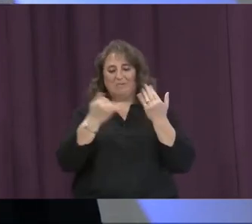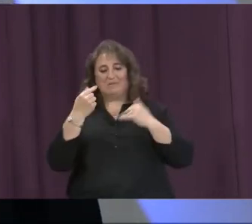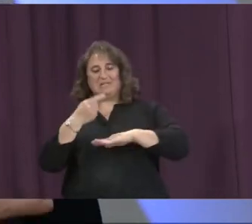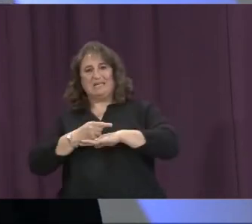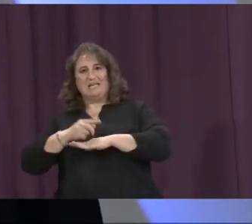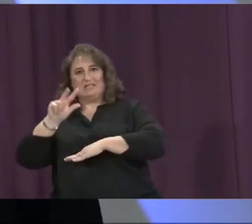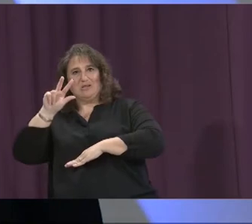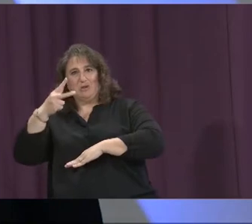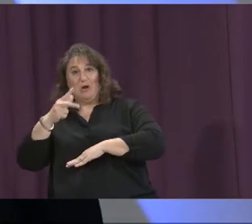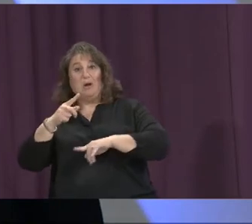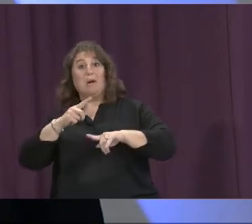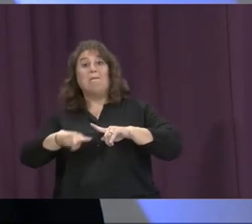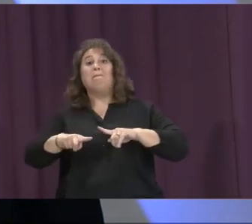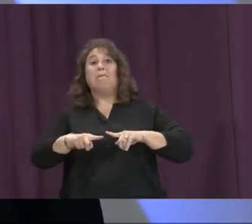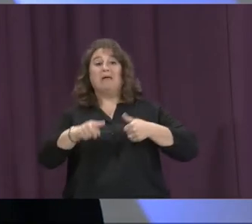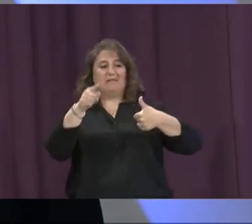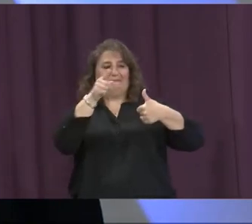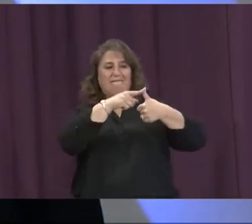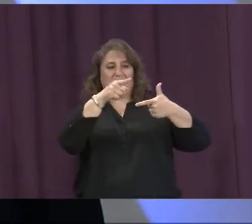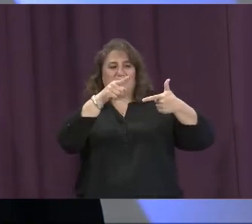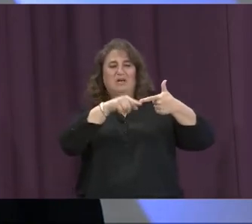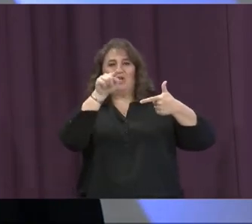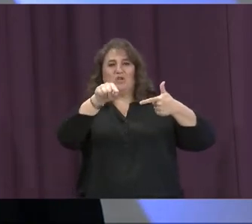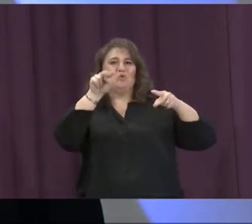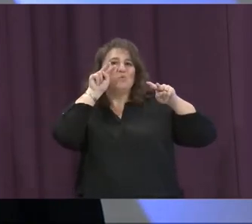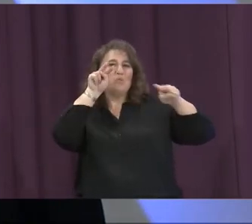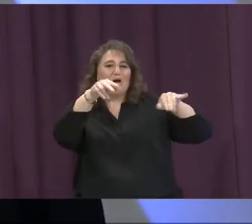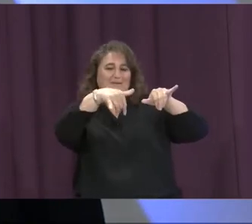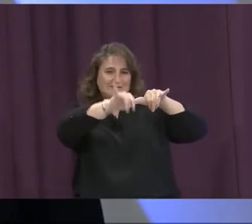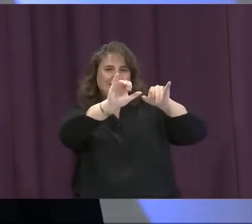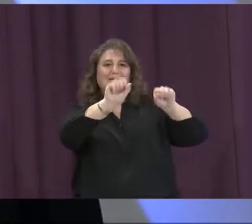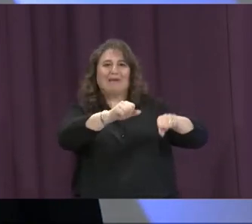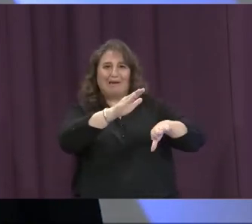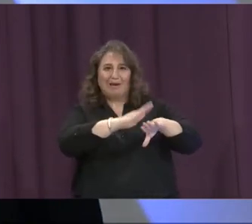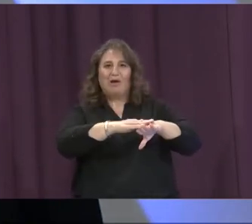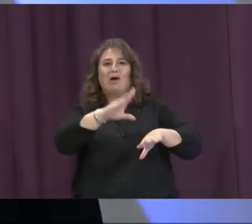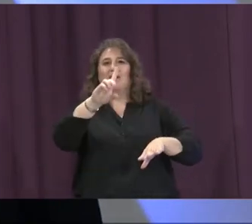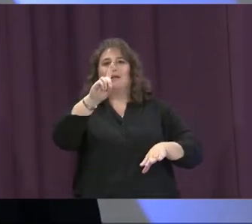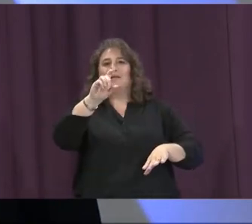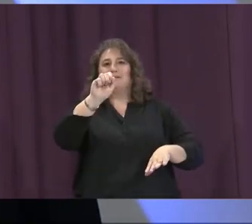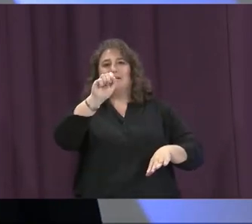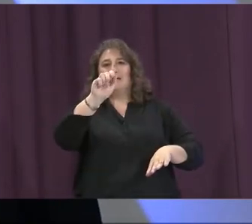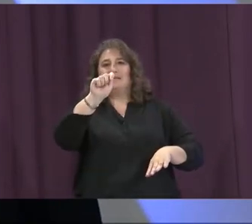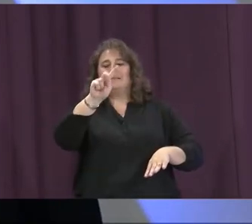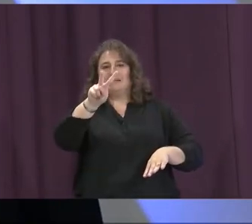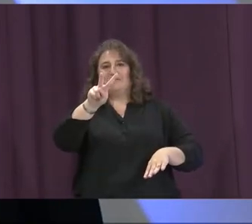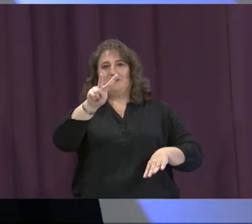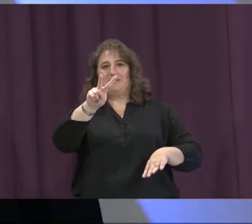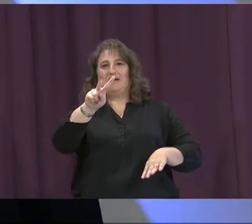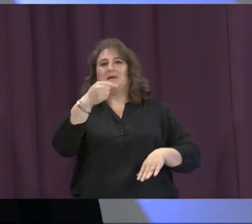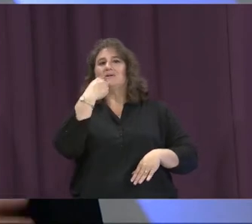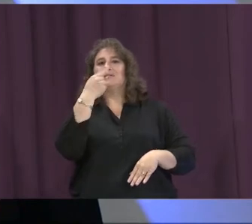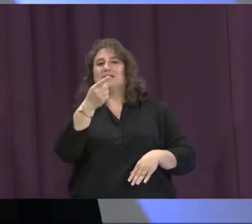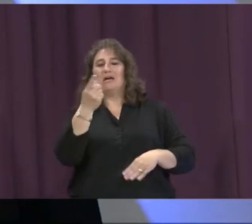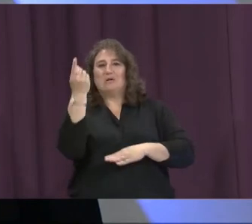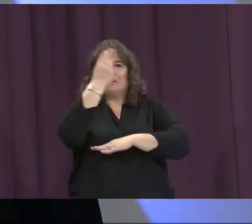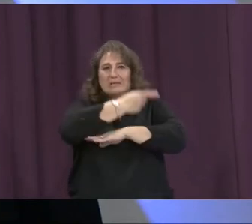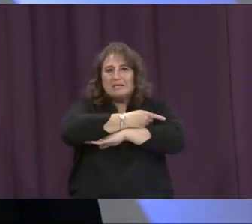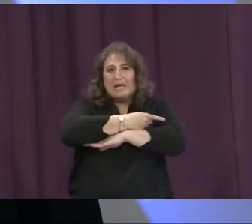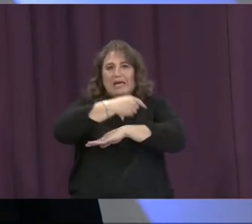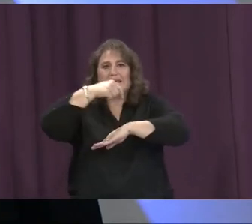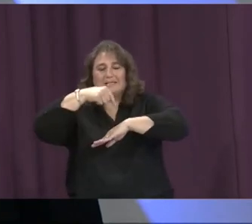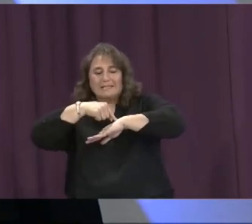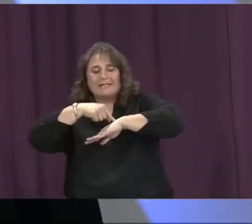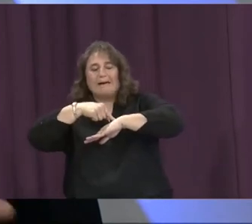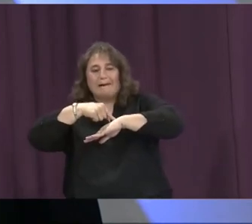that you can still watch those other shows on day TV. And I'm going to go ahead and give you some of the dates and times or the times